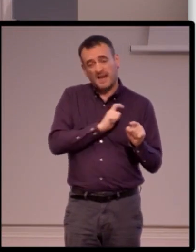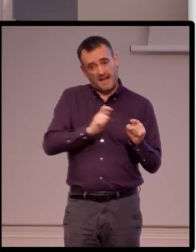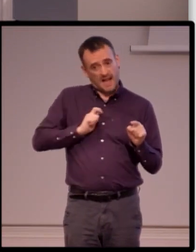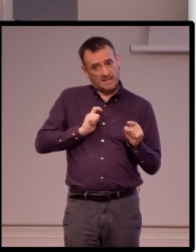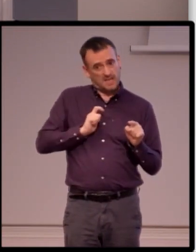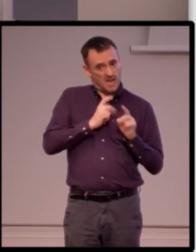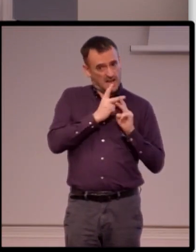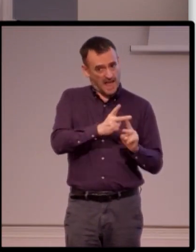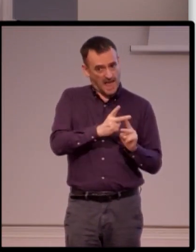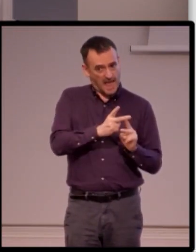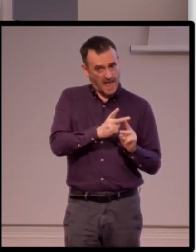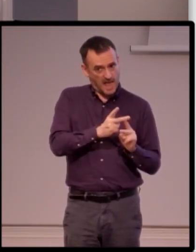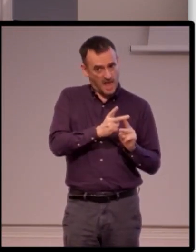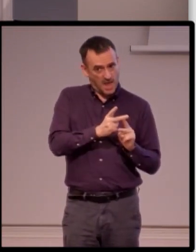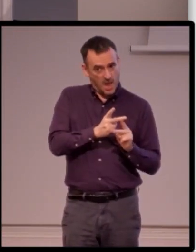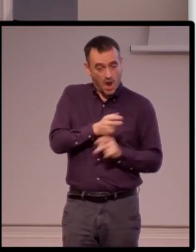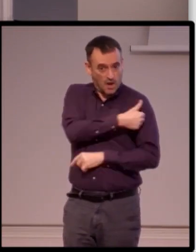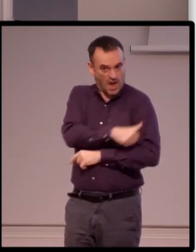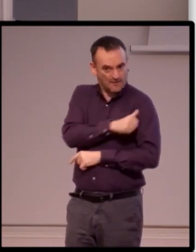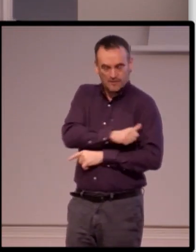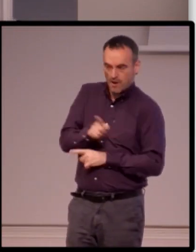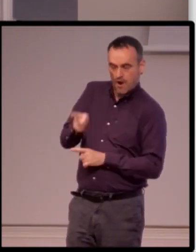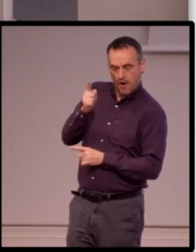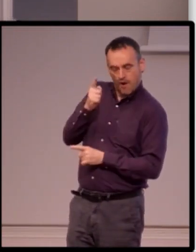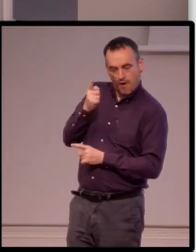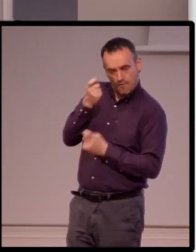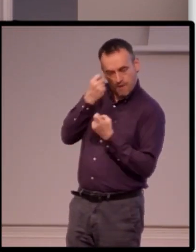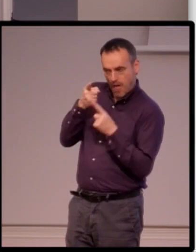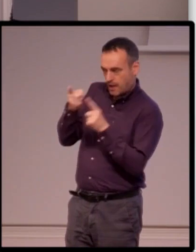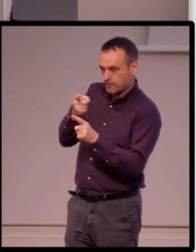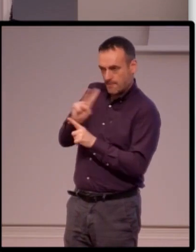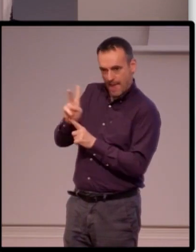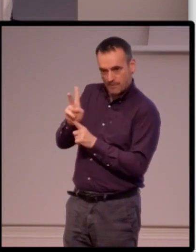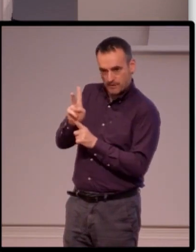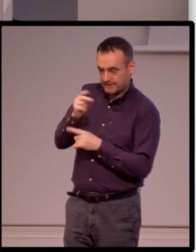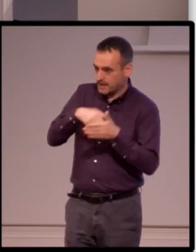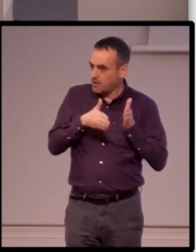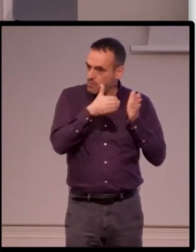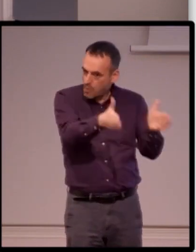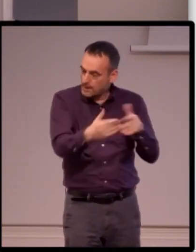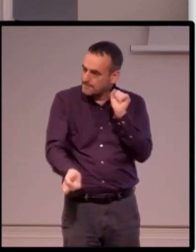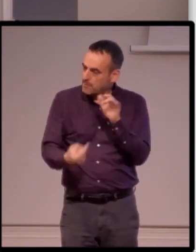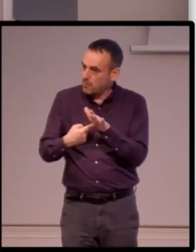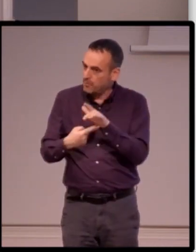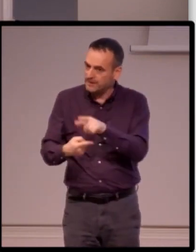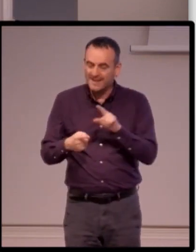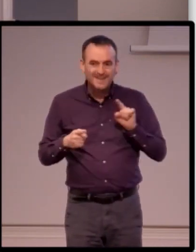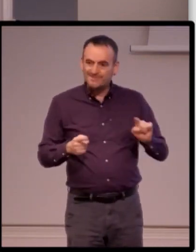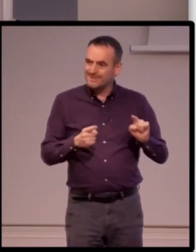really do welcome parents on the ward. They want them to be with their children, but there's actually just not provision for them.